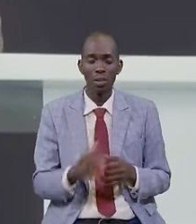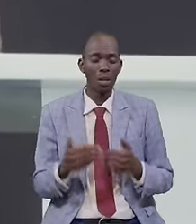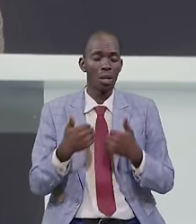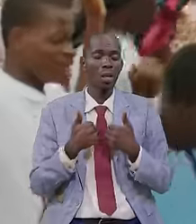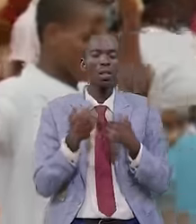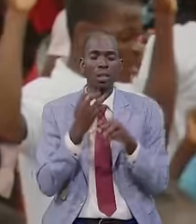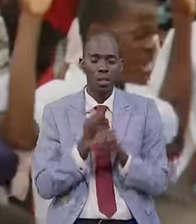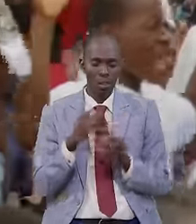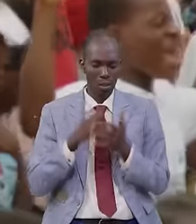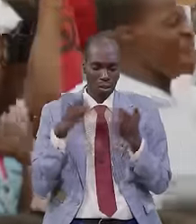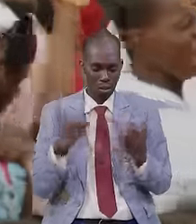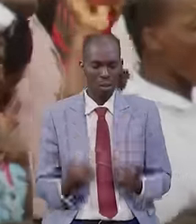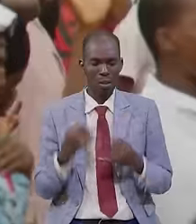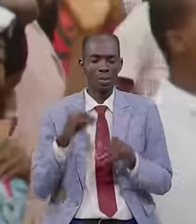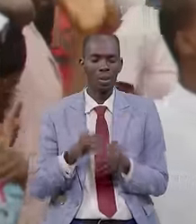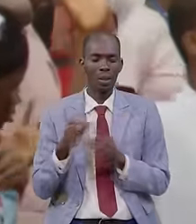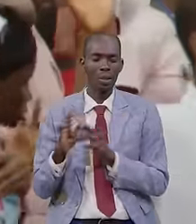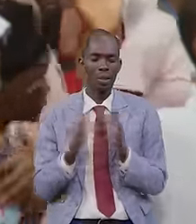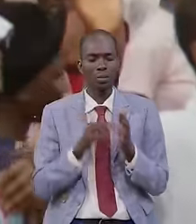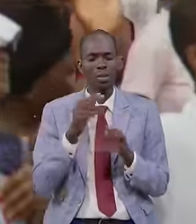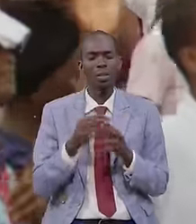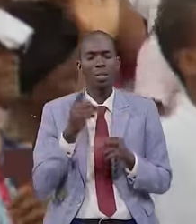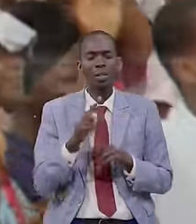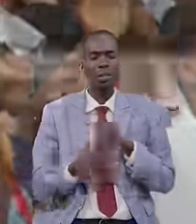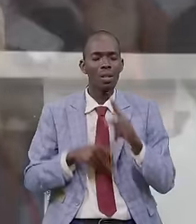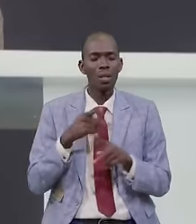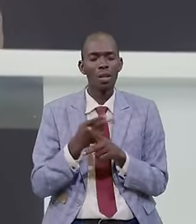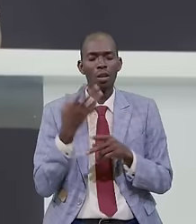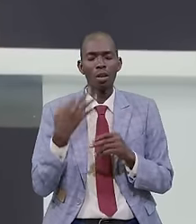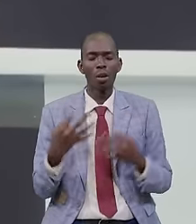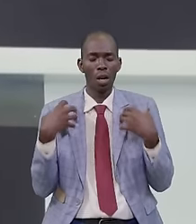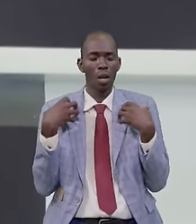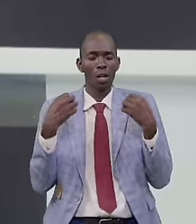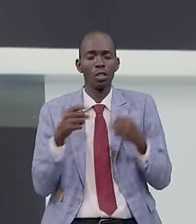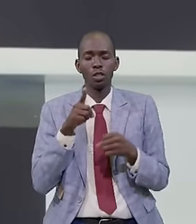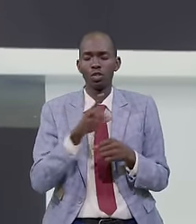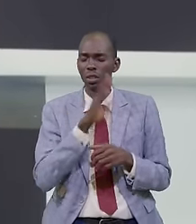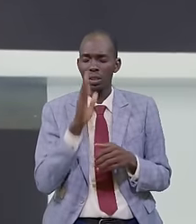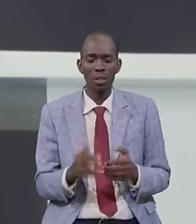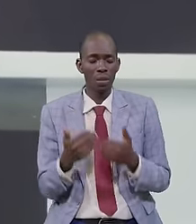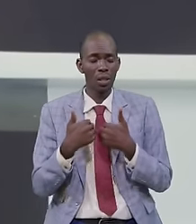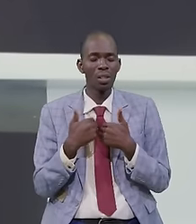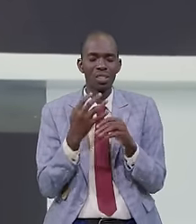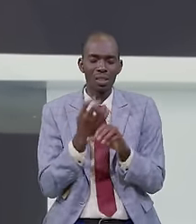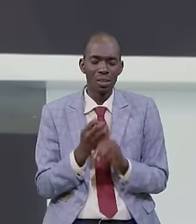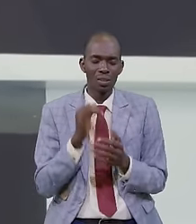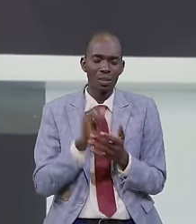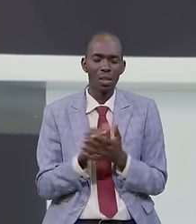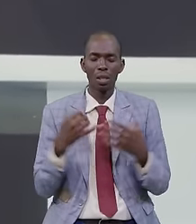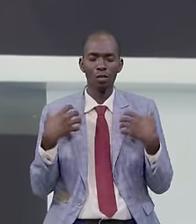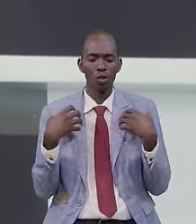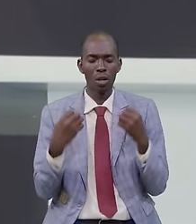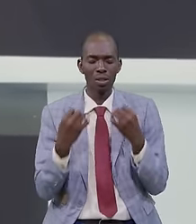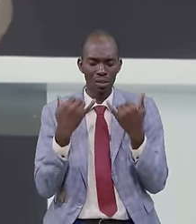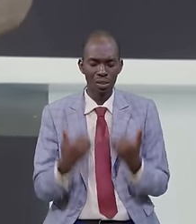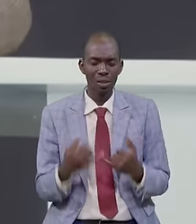that confidence right now. The kind of courage you've never had, receive that courage